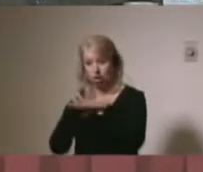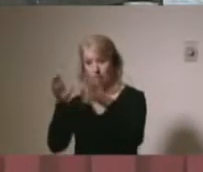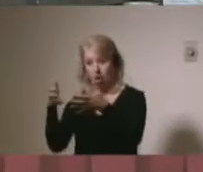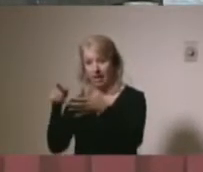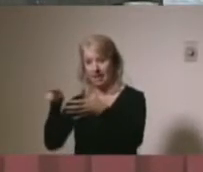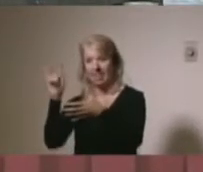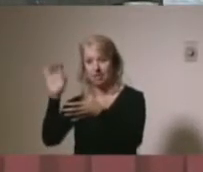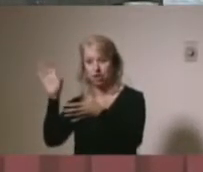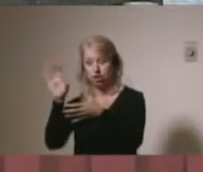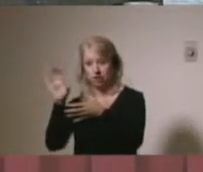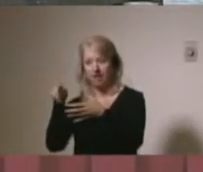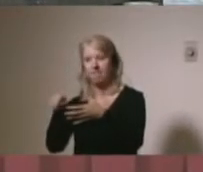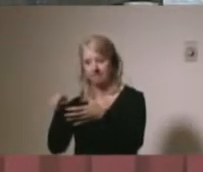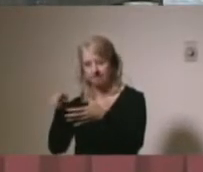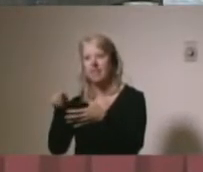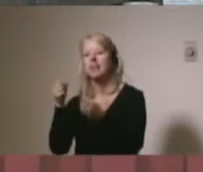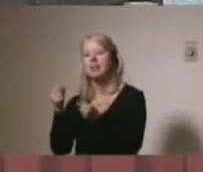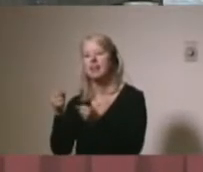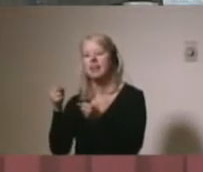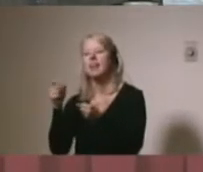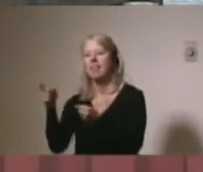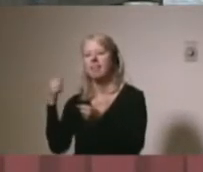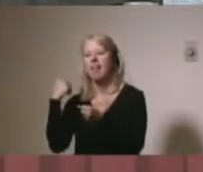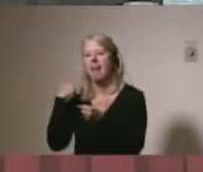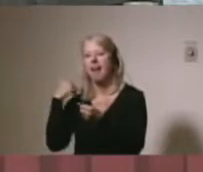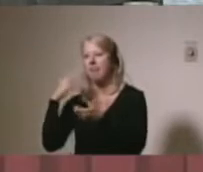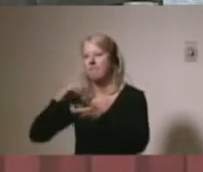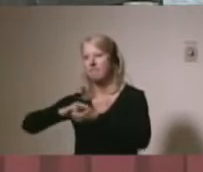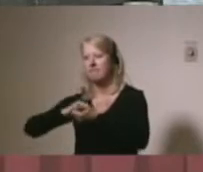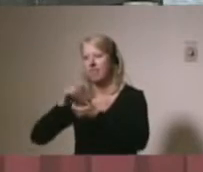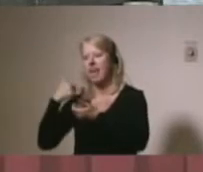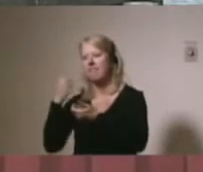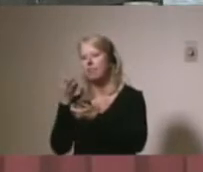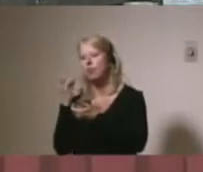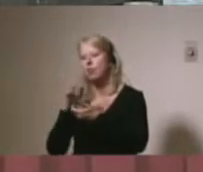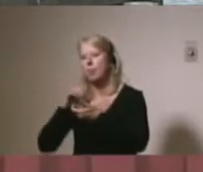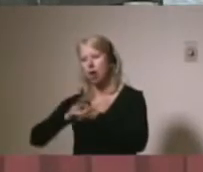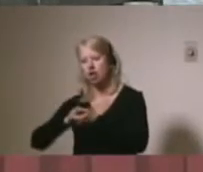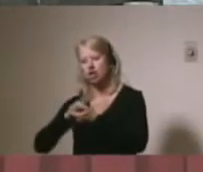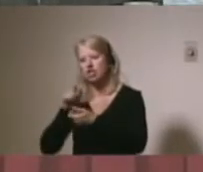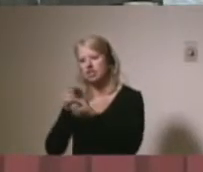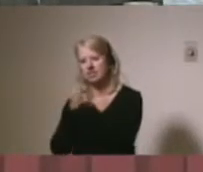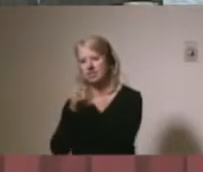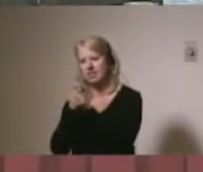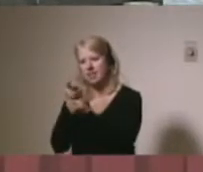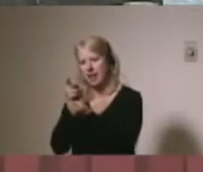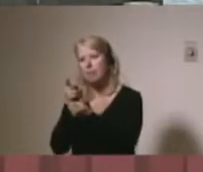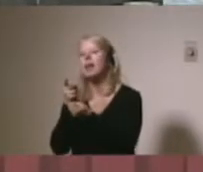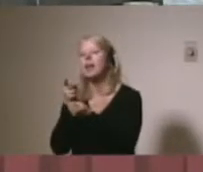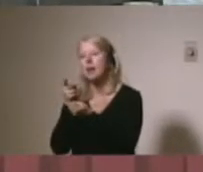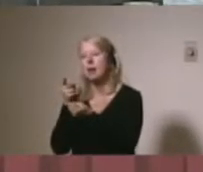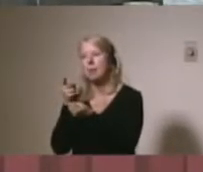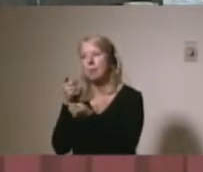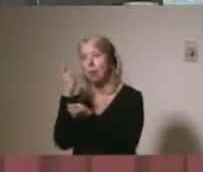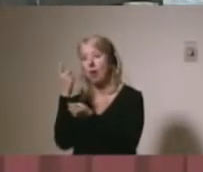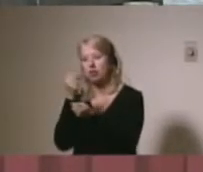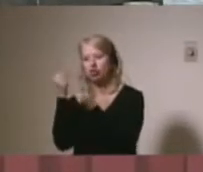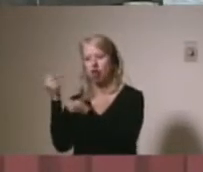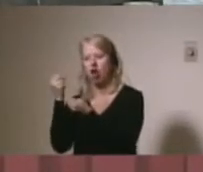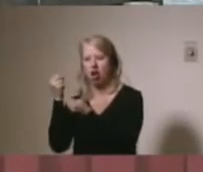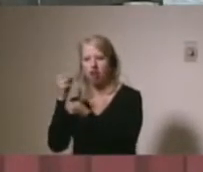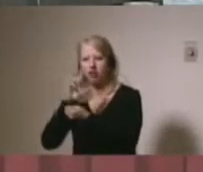Conservatives, have a partner. Well, they have a number of partners, but one of them is the sort of far